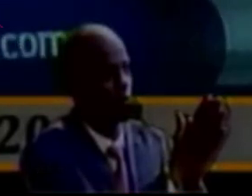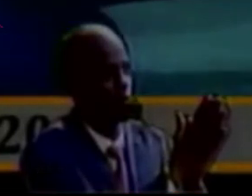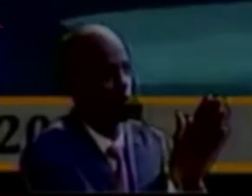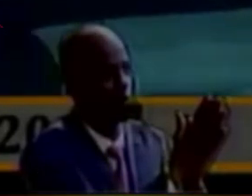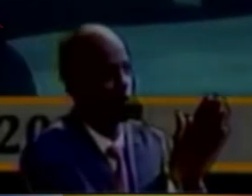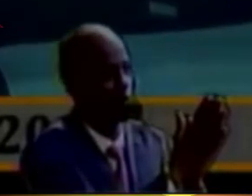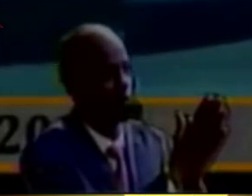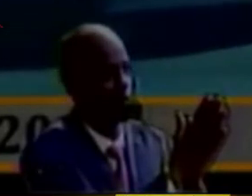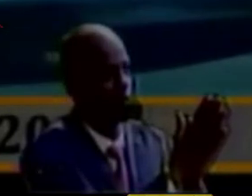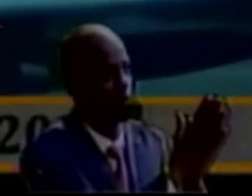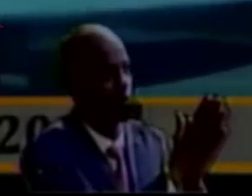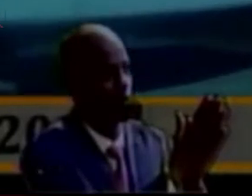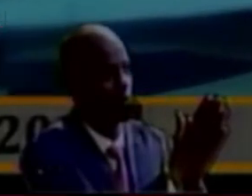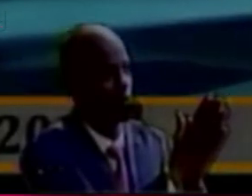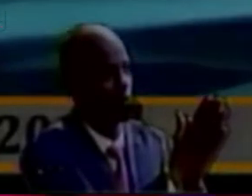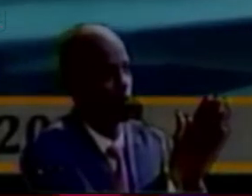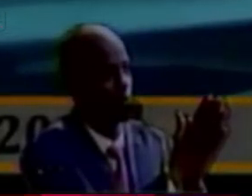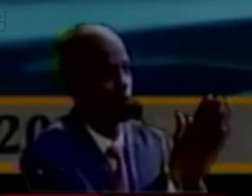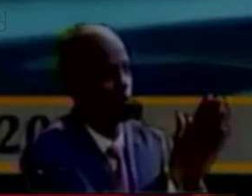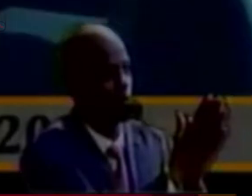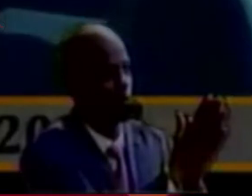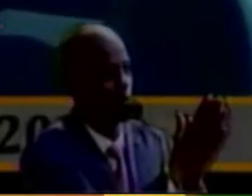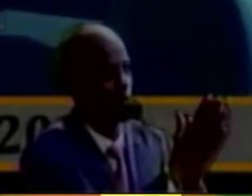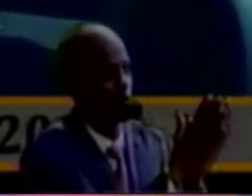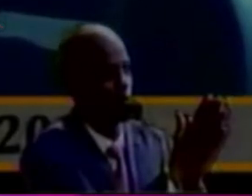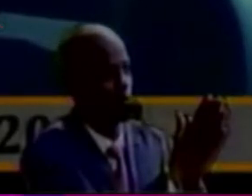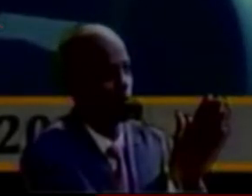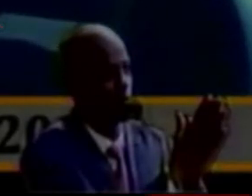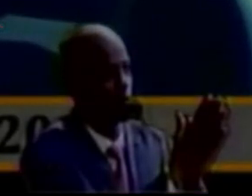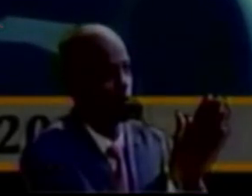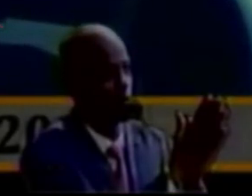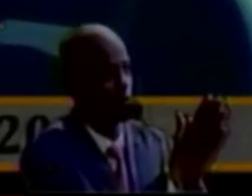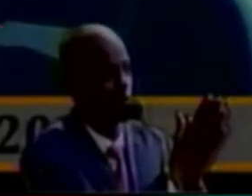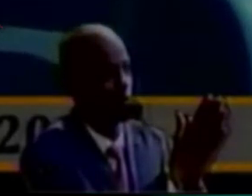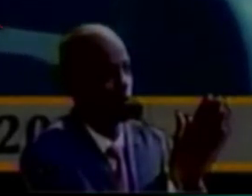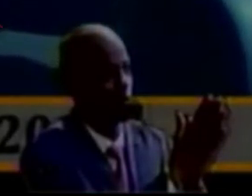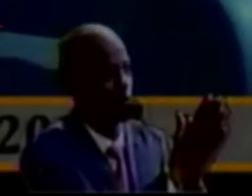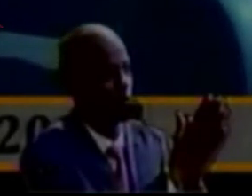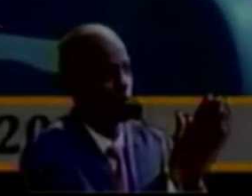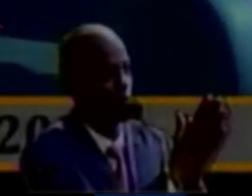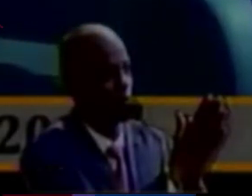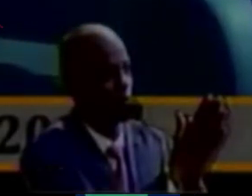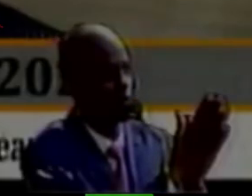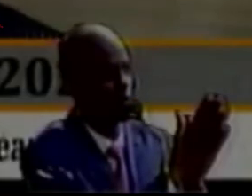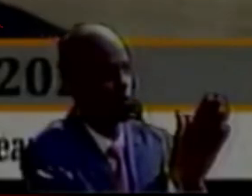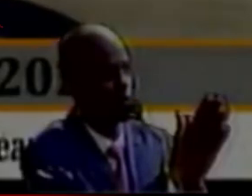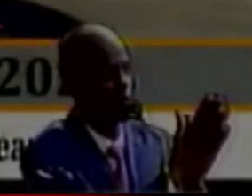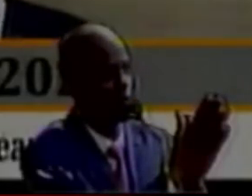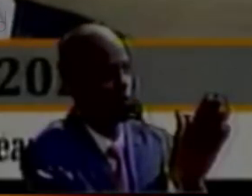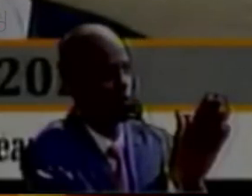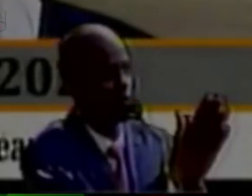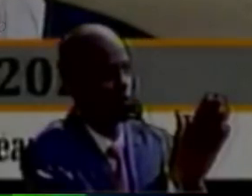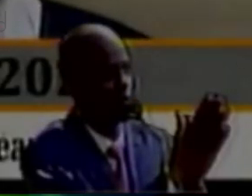accessible. So what is the satisfaction by doing that? We are an island that gets hit by